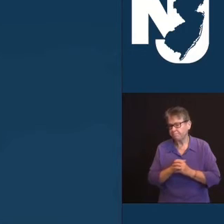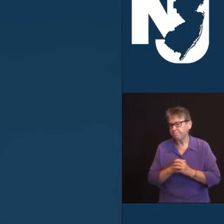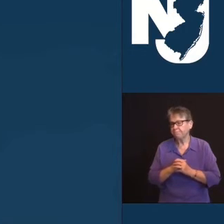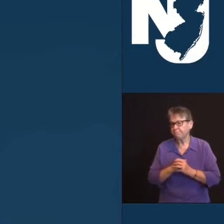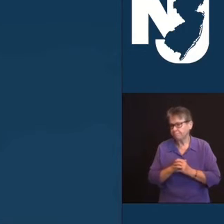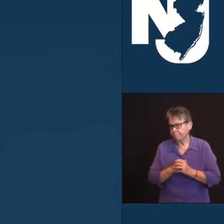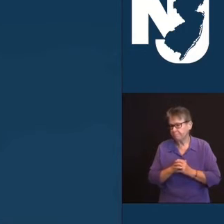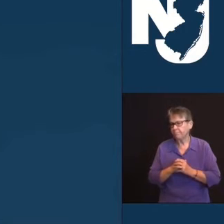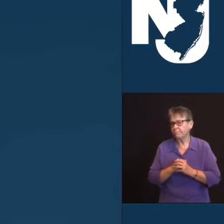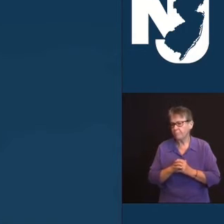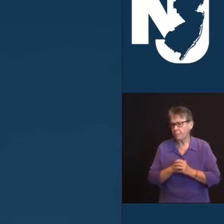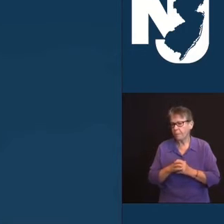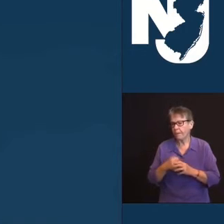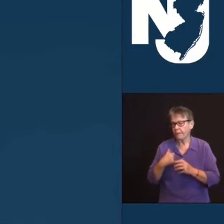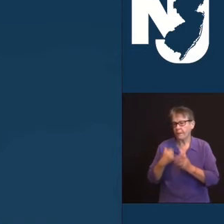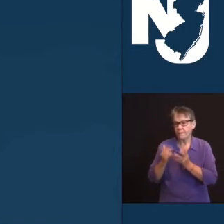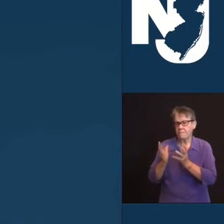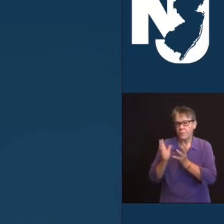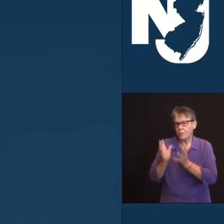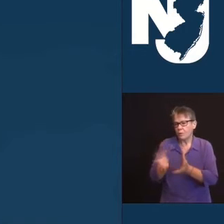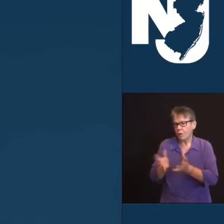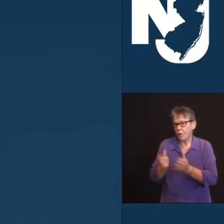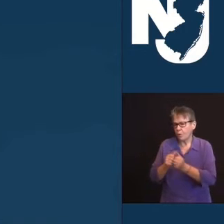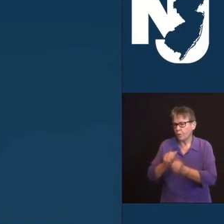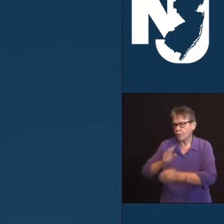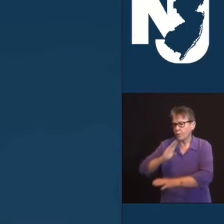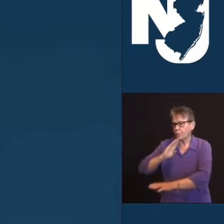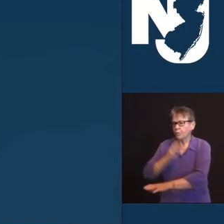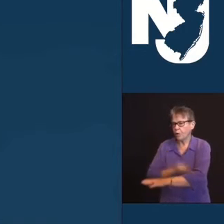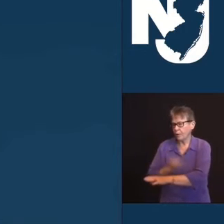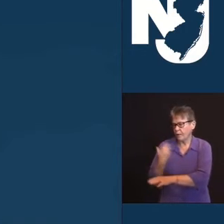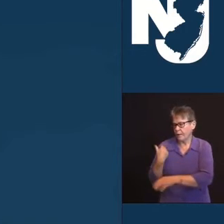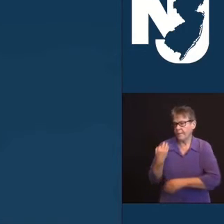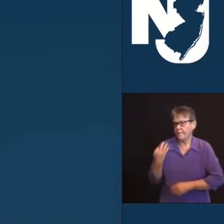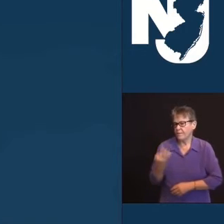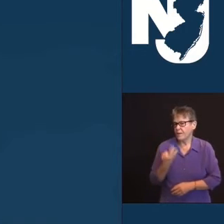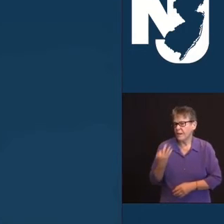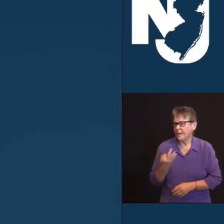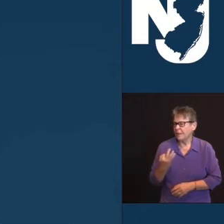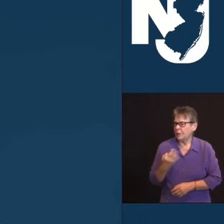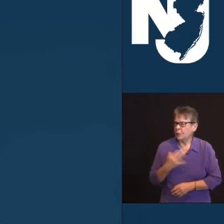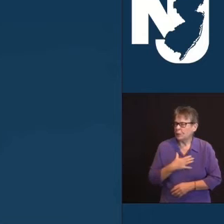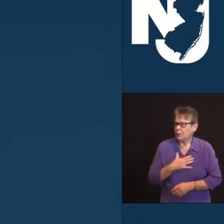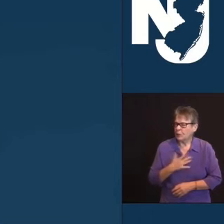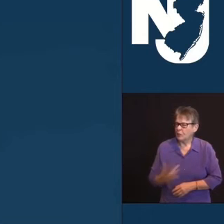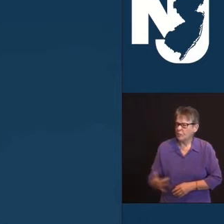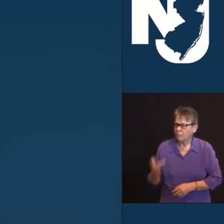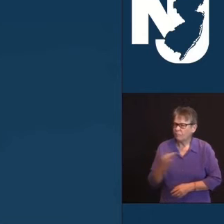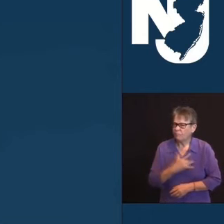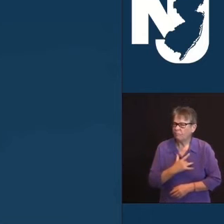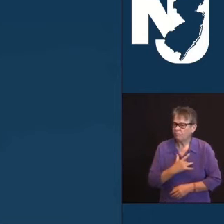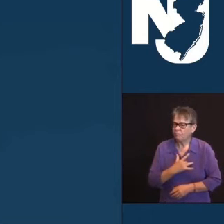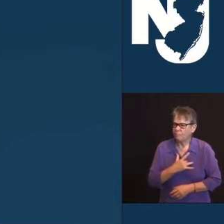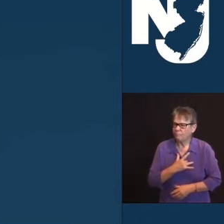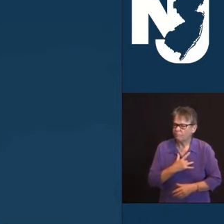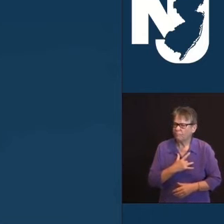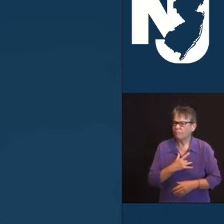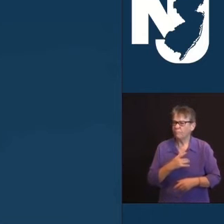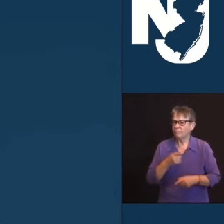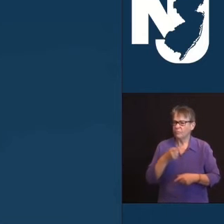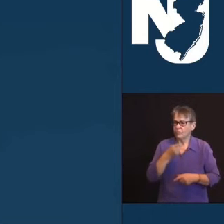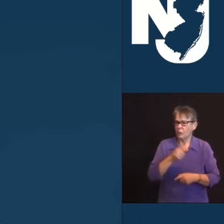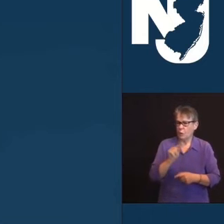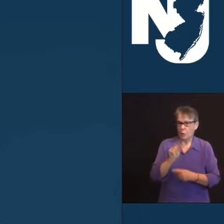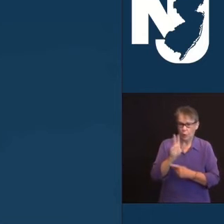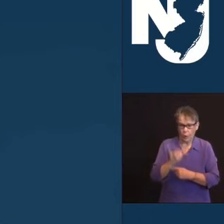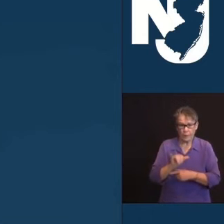Julie, by the way. I had the great honor of speaking with Julie on Friday. You can't make this up either. Julie not only lost her mom, but on September 22nd,